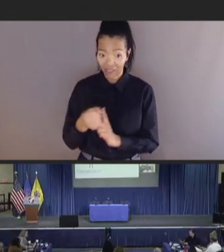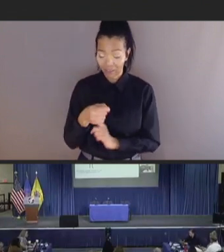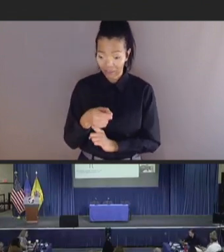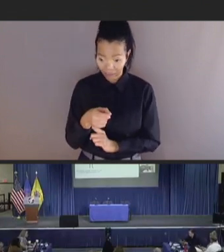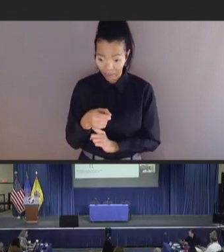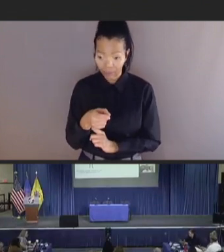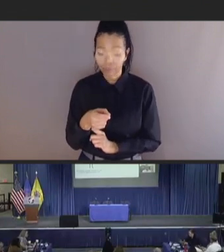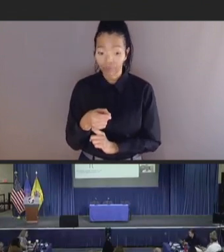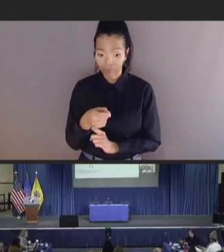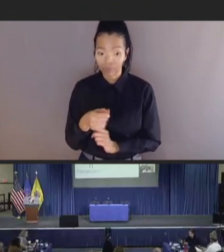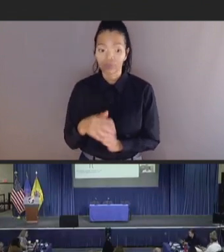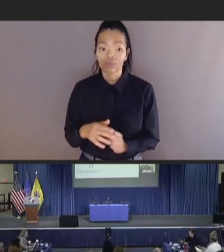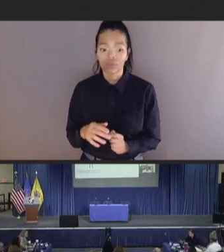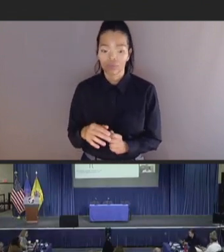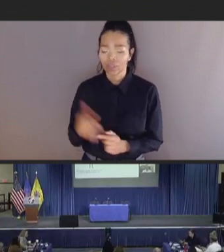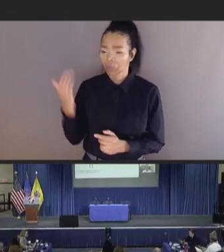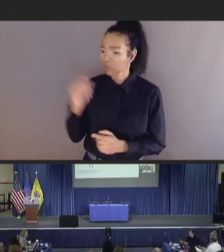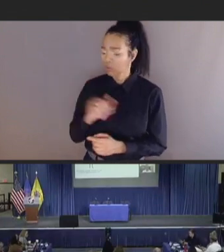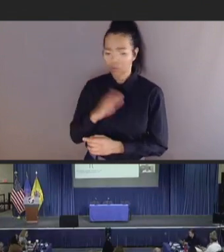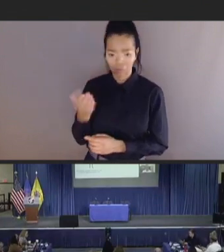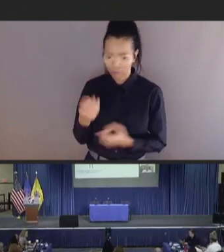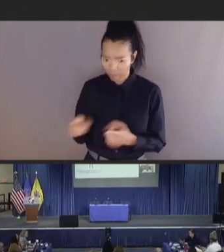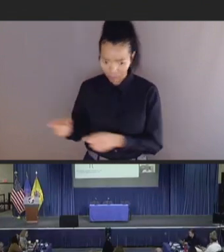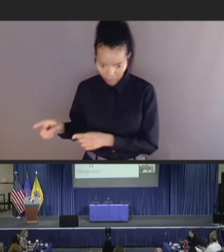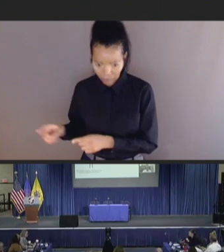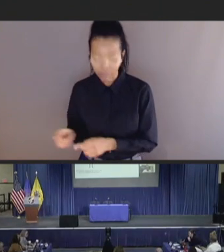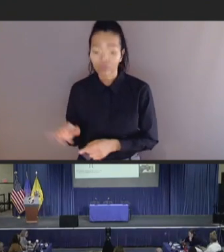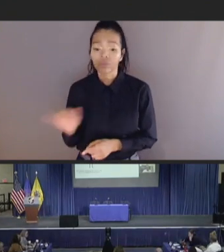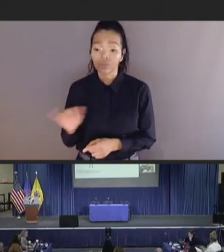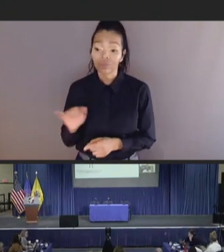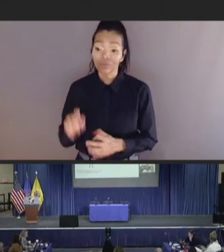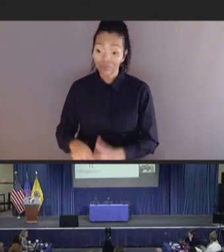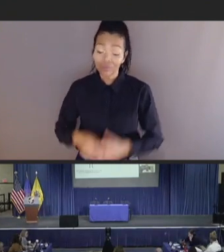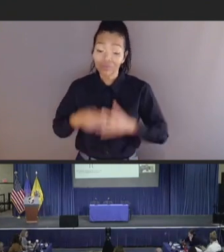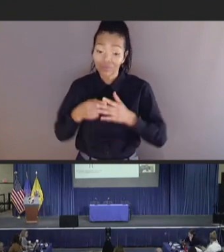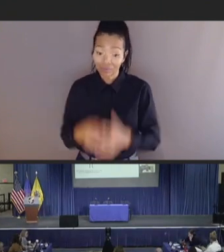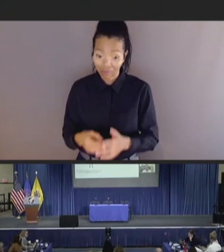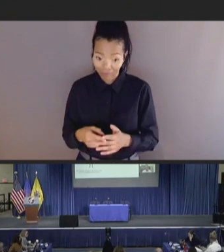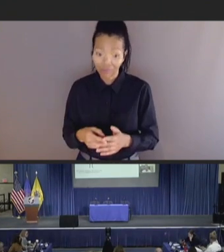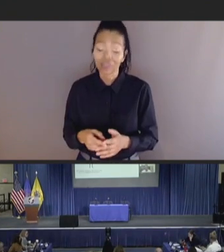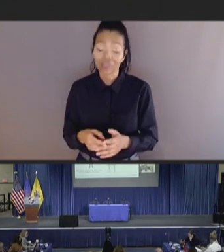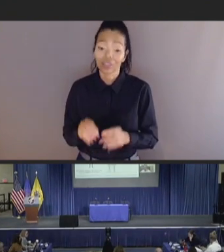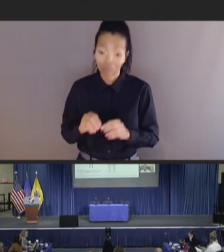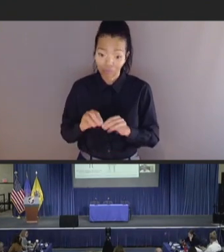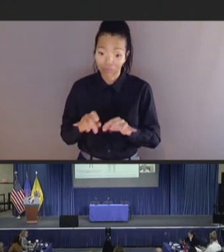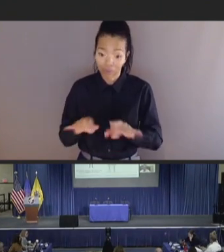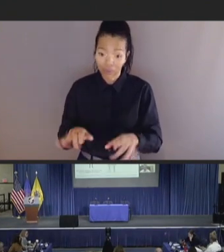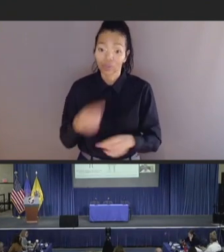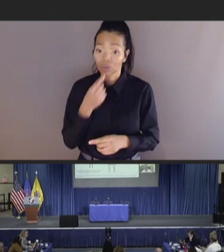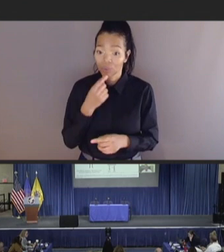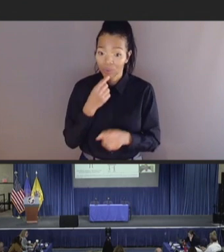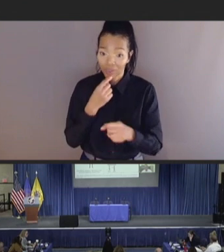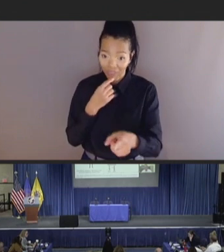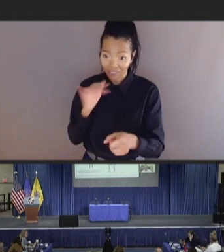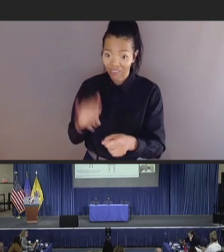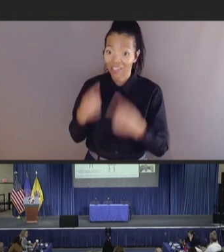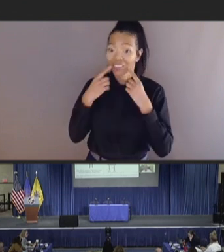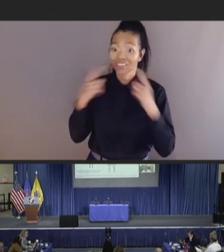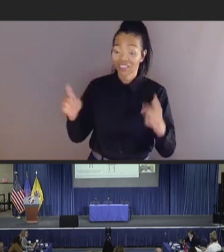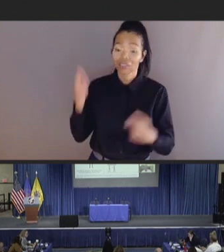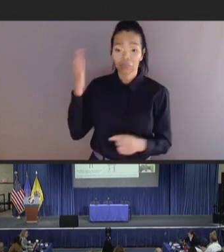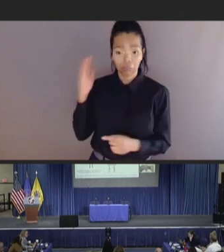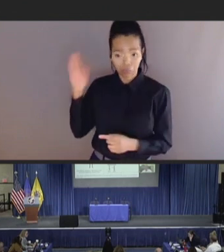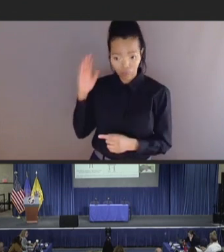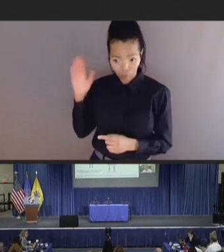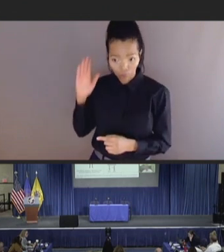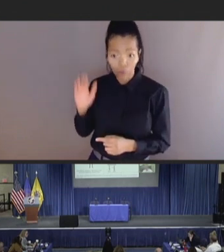followed in an unprecedented way and has opened the way to prove indeed that all these assays that were initially characterized